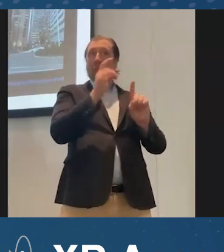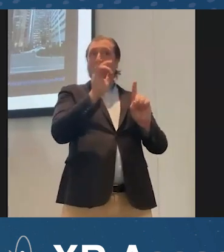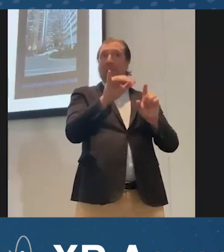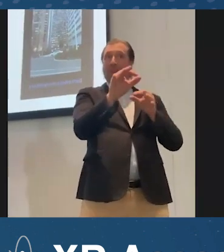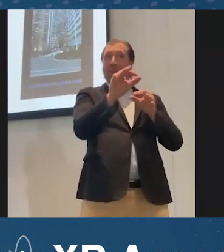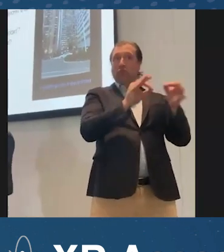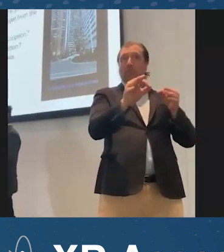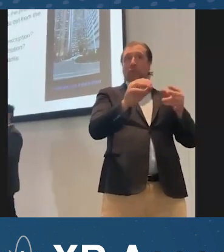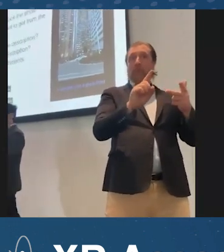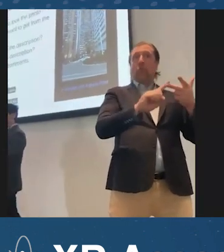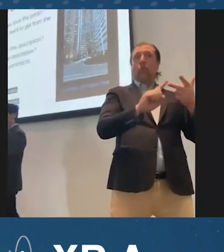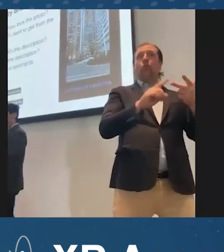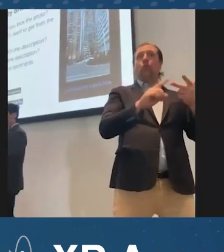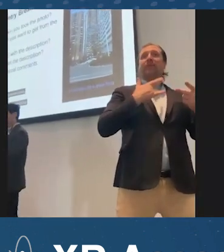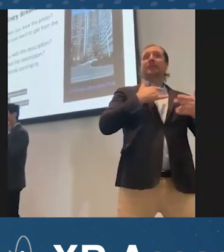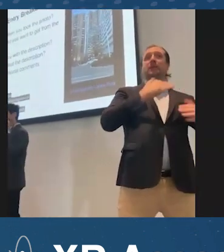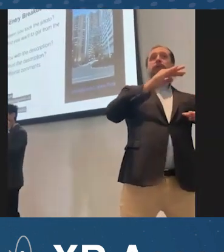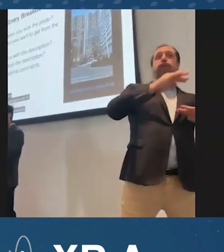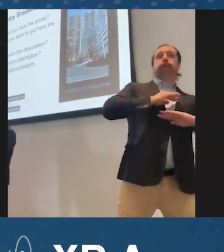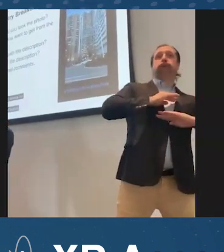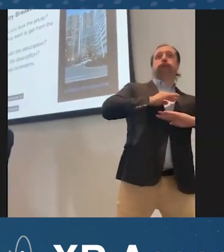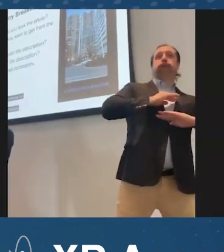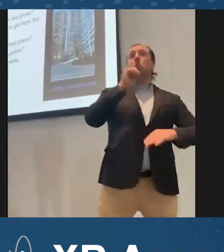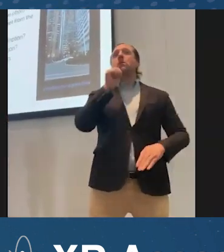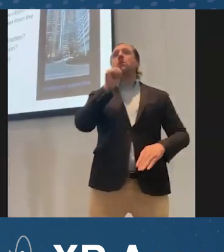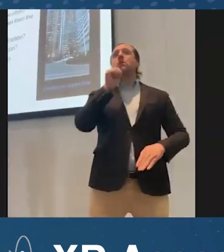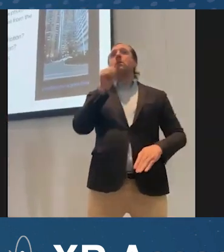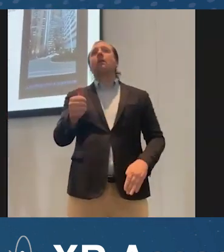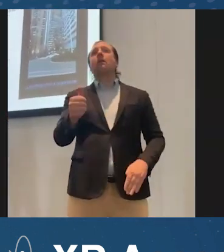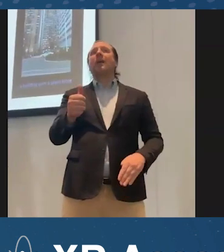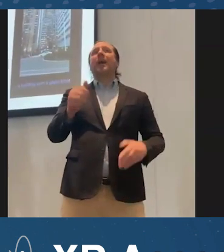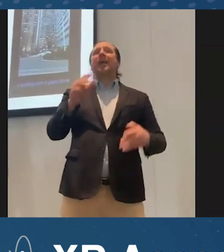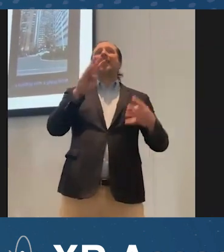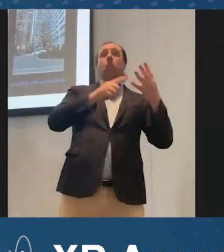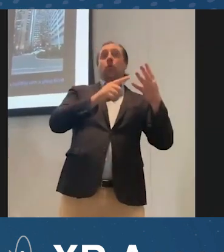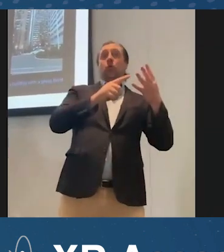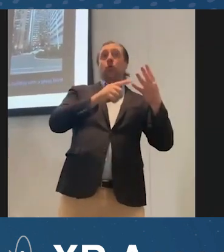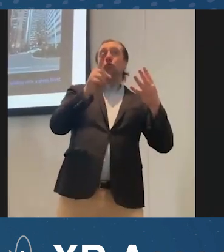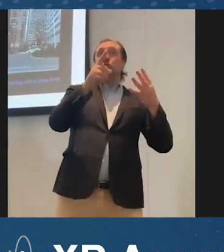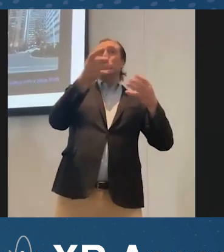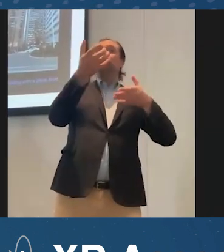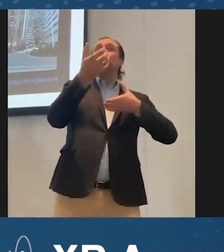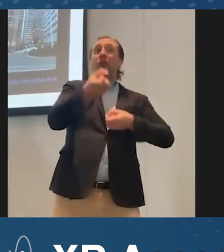satisfied were you with the description? And how much do you trust this description,